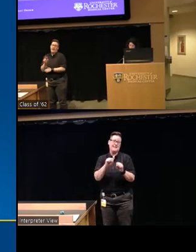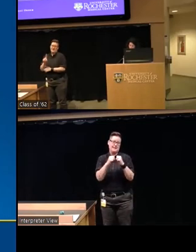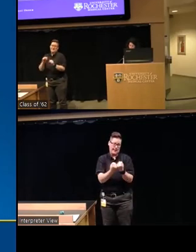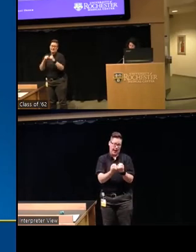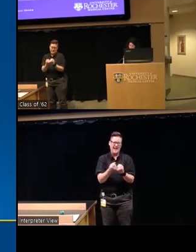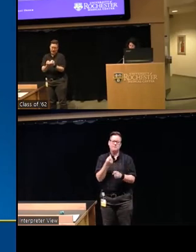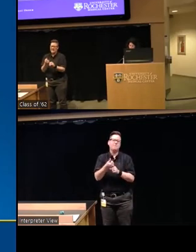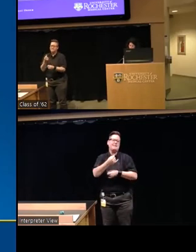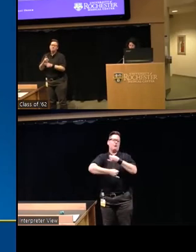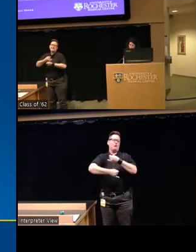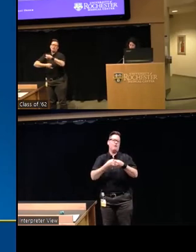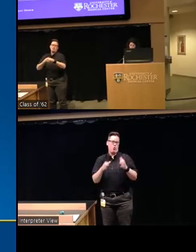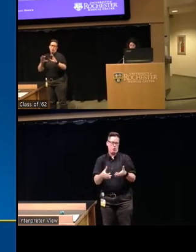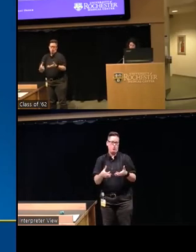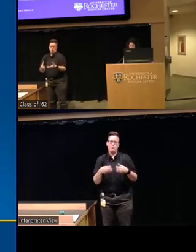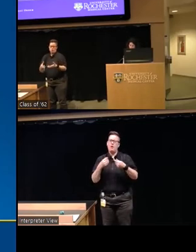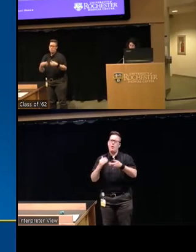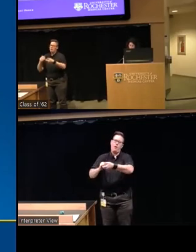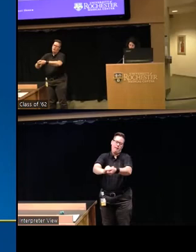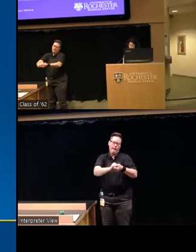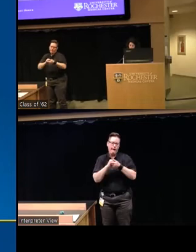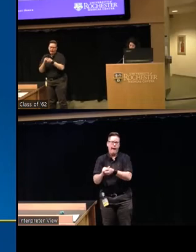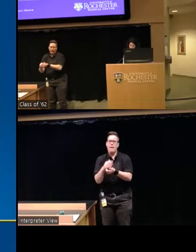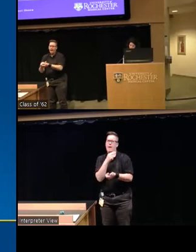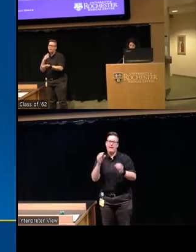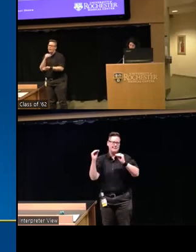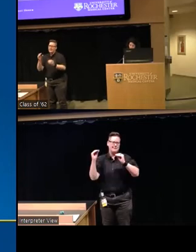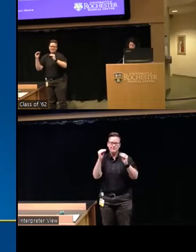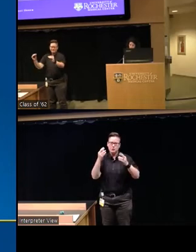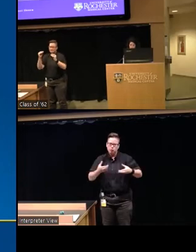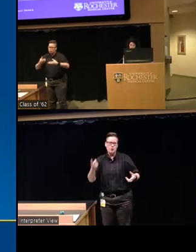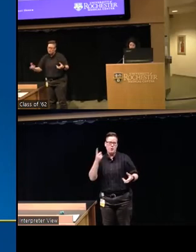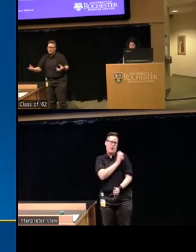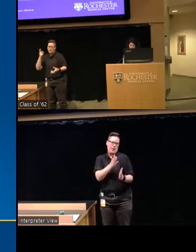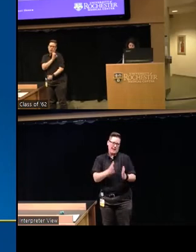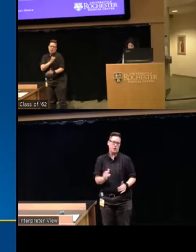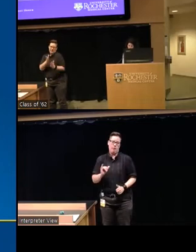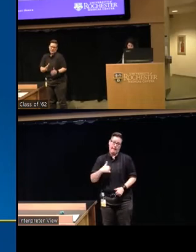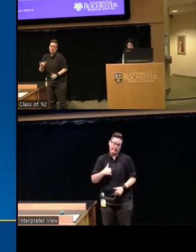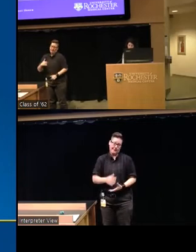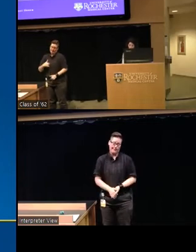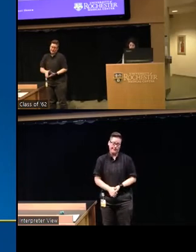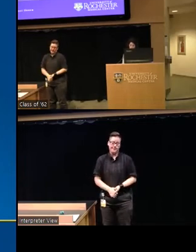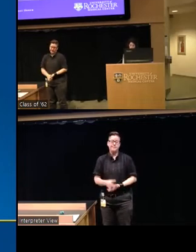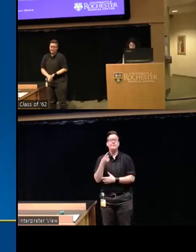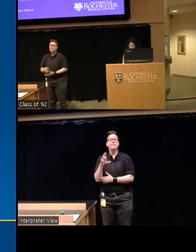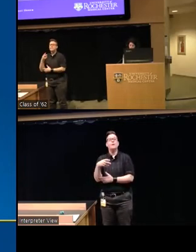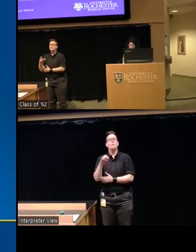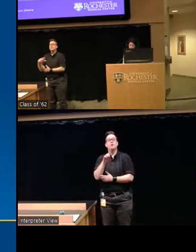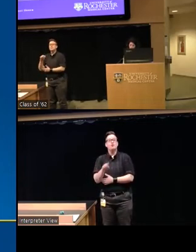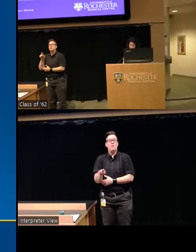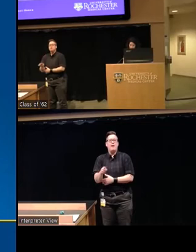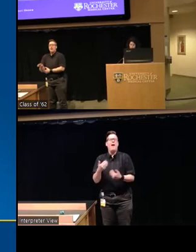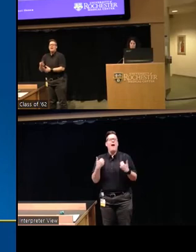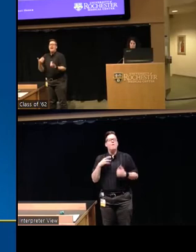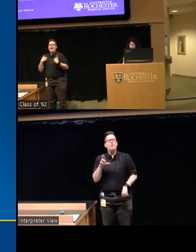an international group that provides valuable collaboration and educational resources for clinicians such as myself. Dr. Perez brings